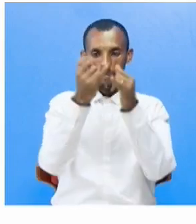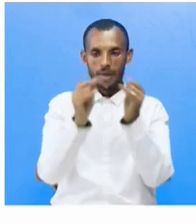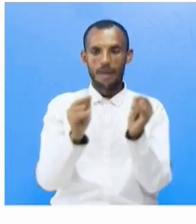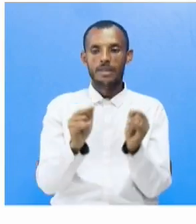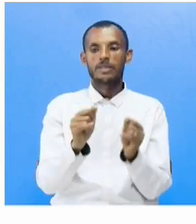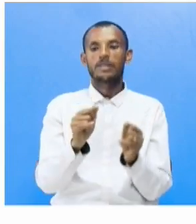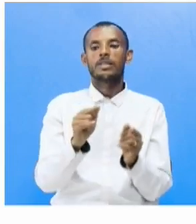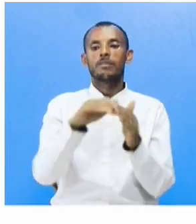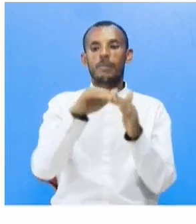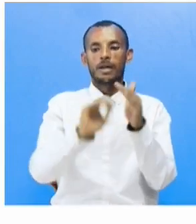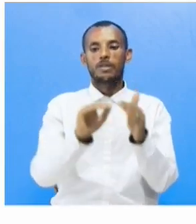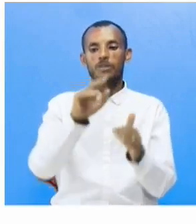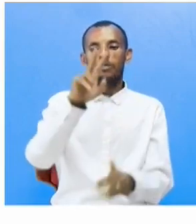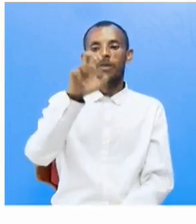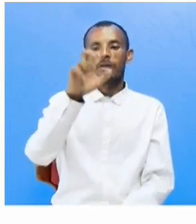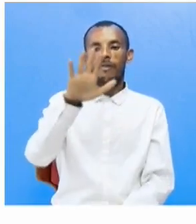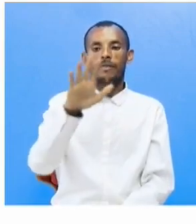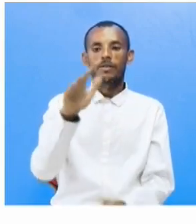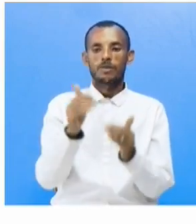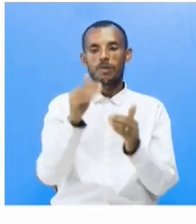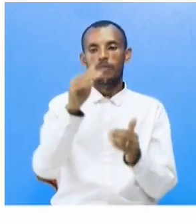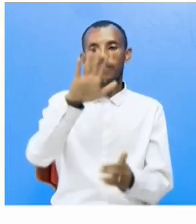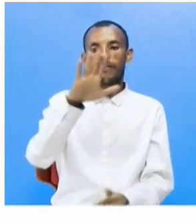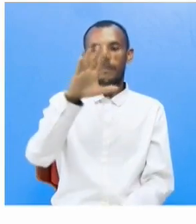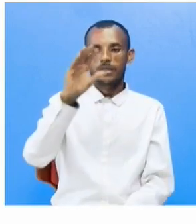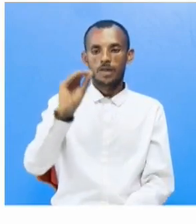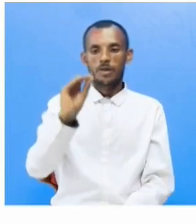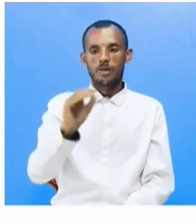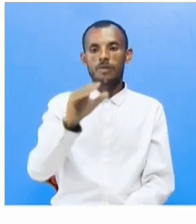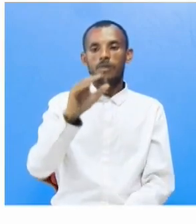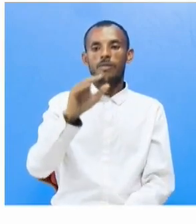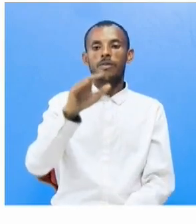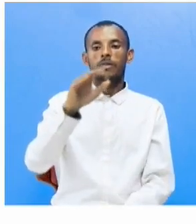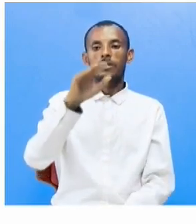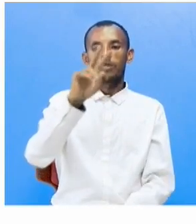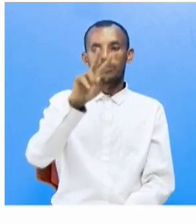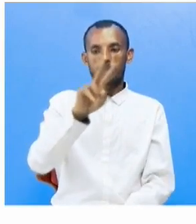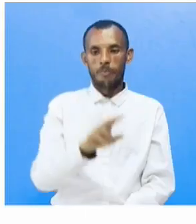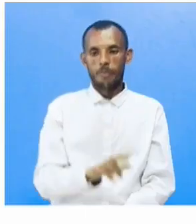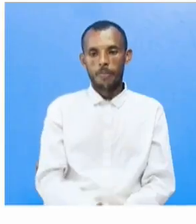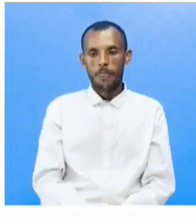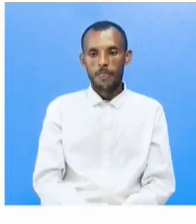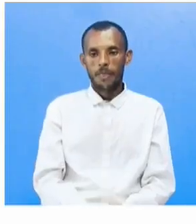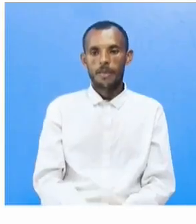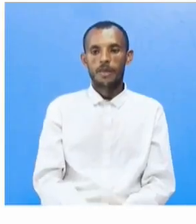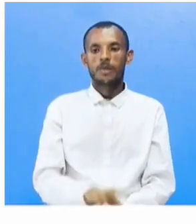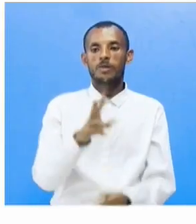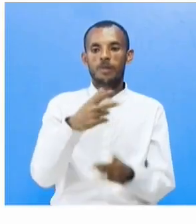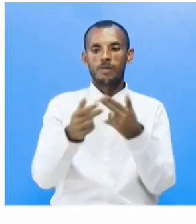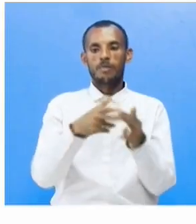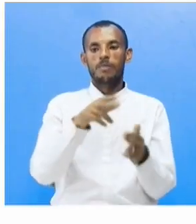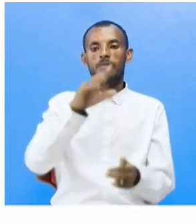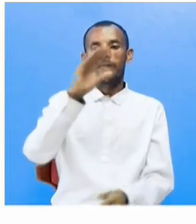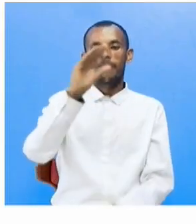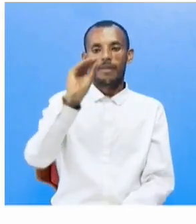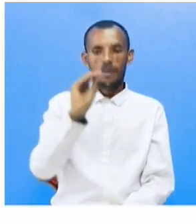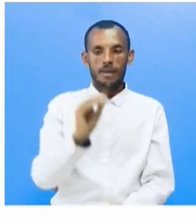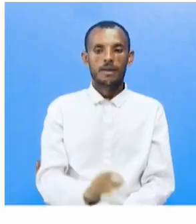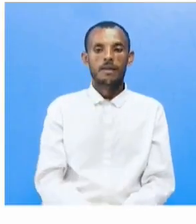this. 5, just put 0 down. 50 divided by 25 is 2. 2 times 25 is